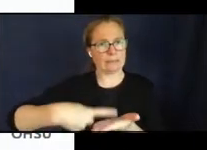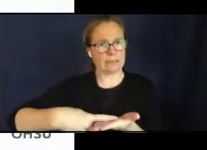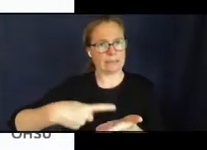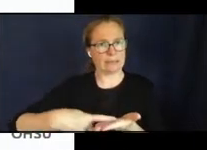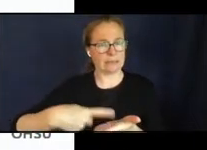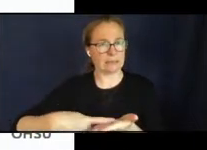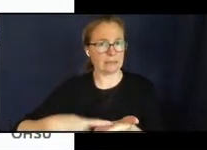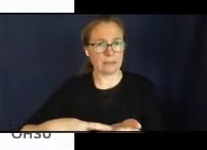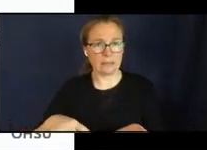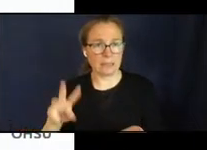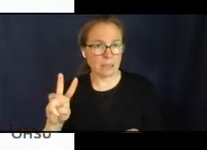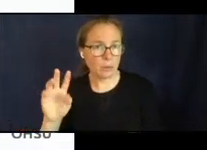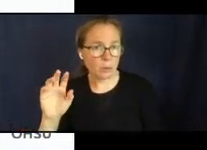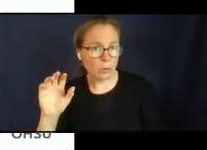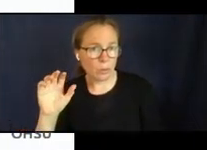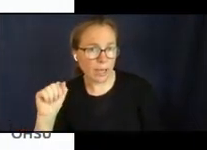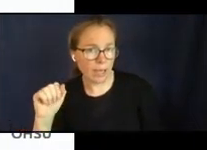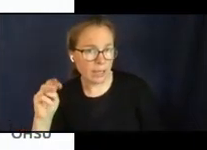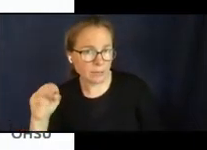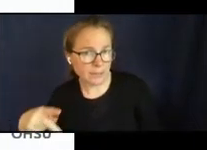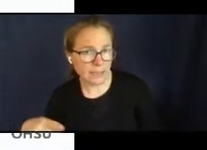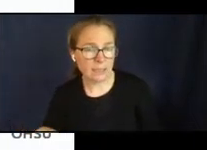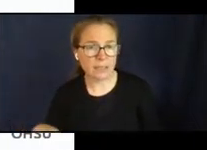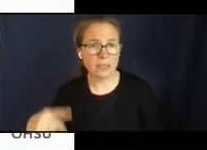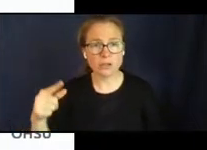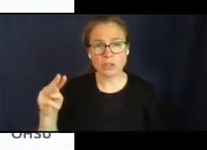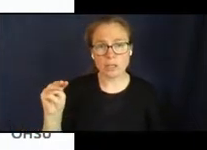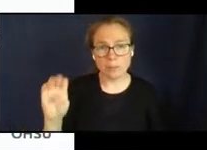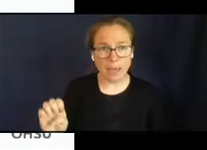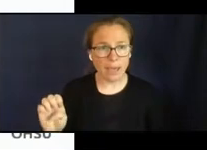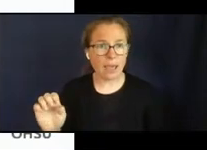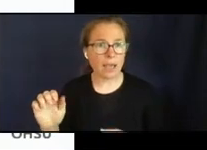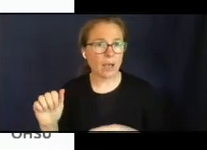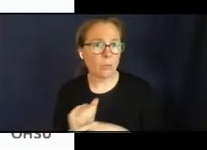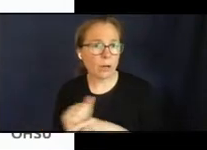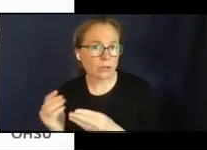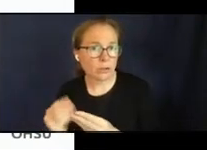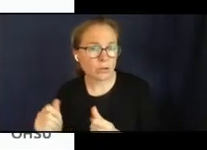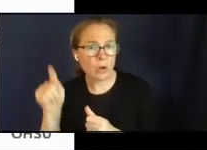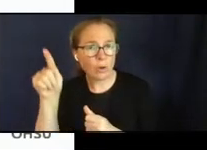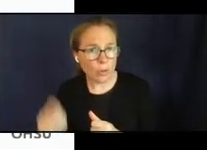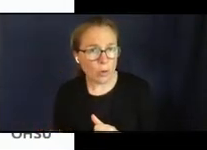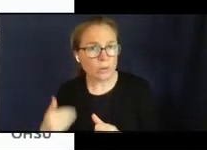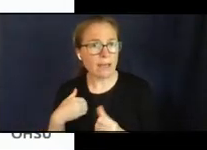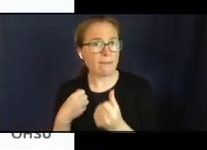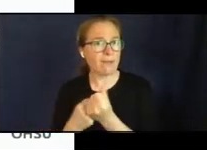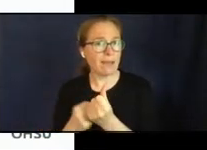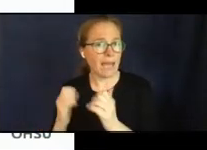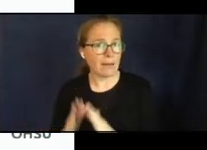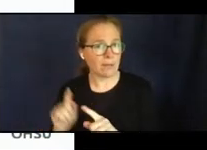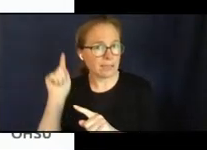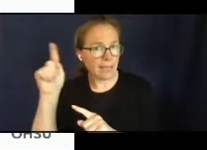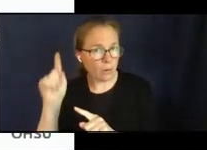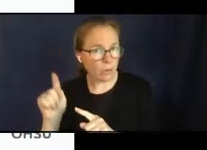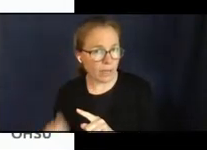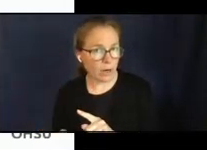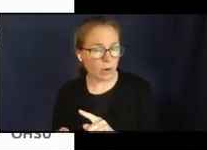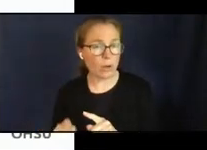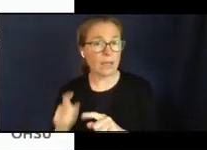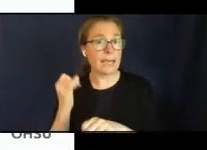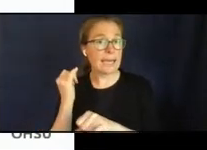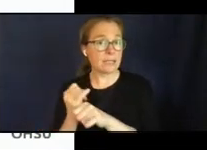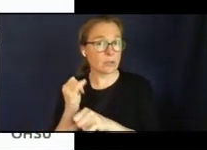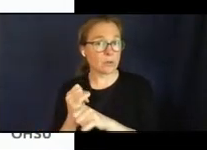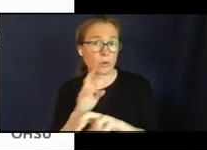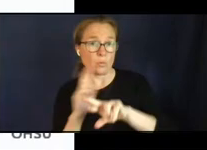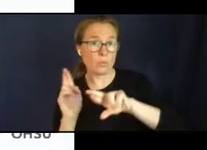MGMA, Faculty Practice Solutions all have averages that are out there. Institutions report that data differently, which is why we